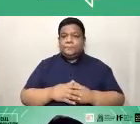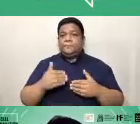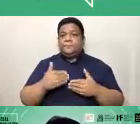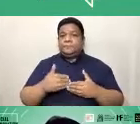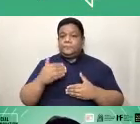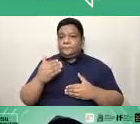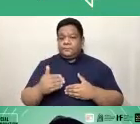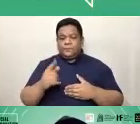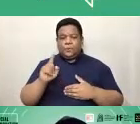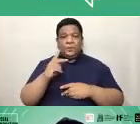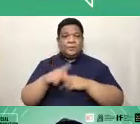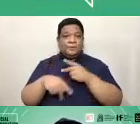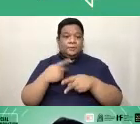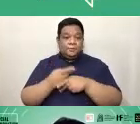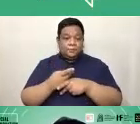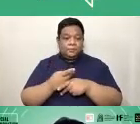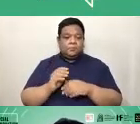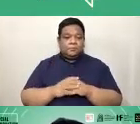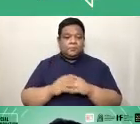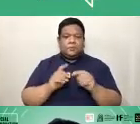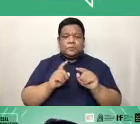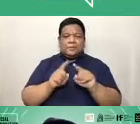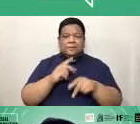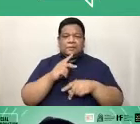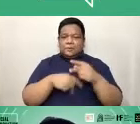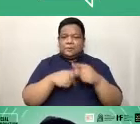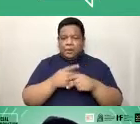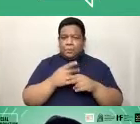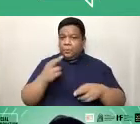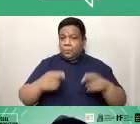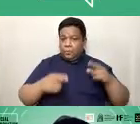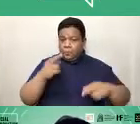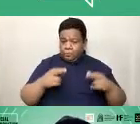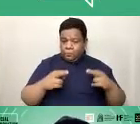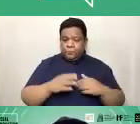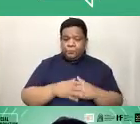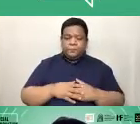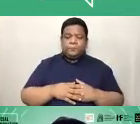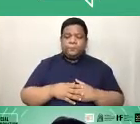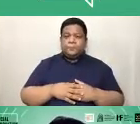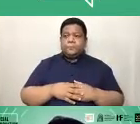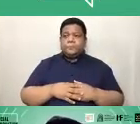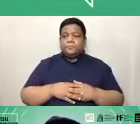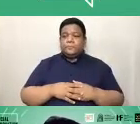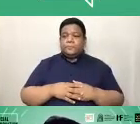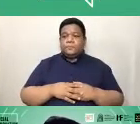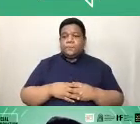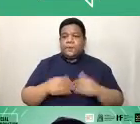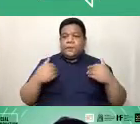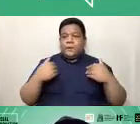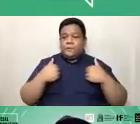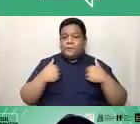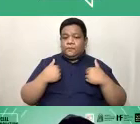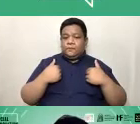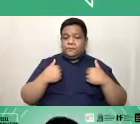robots. So very quickly, there are many different kinds of robots, especially when we talk about automation and manufacturing. So